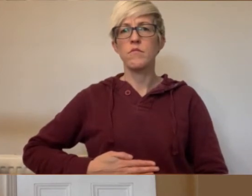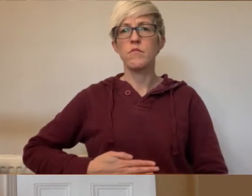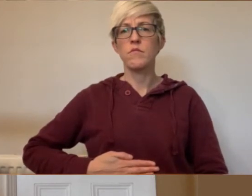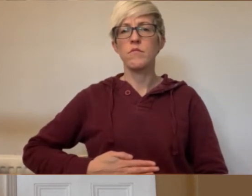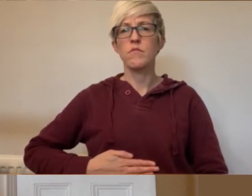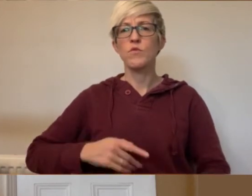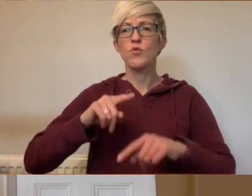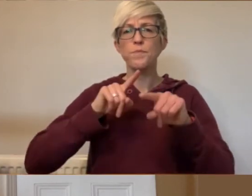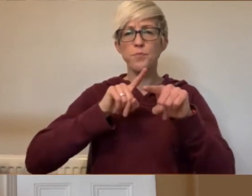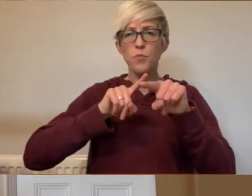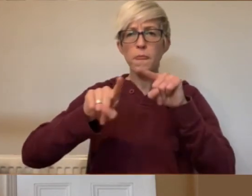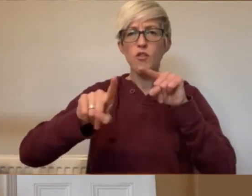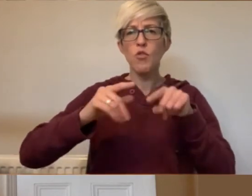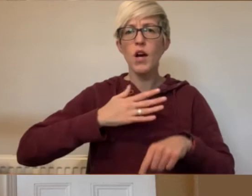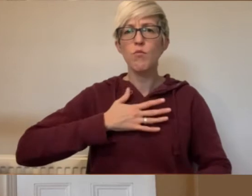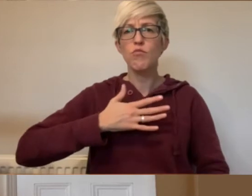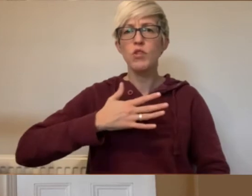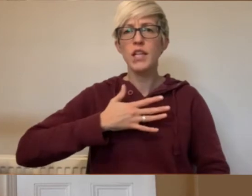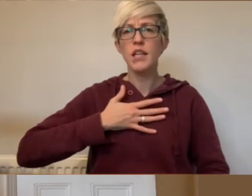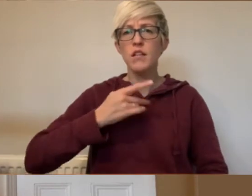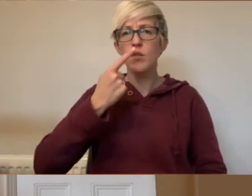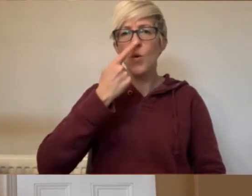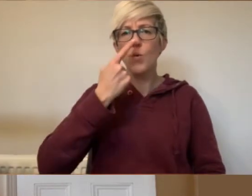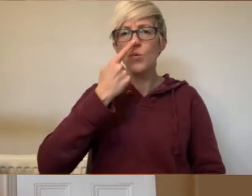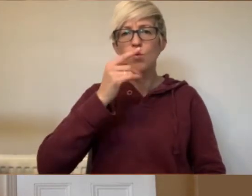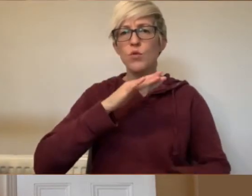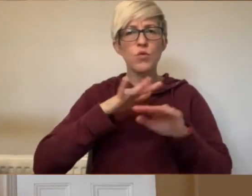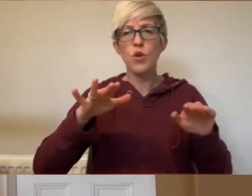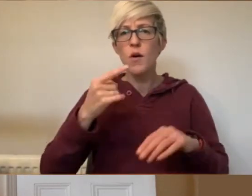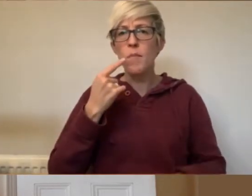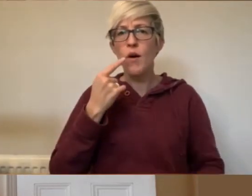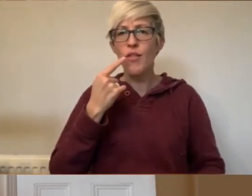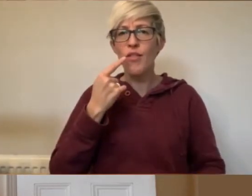And trying to breathe through the nose if you can.